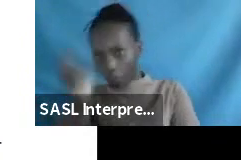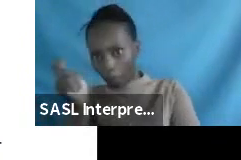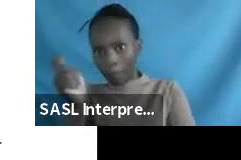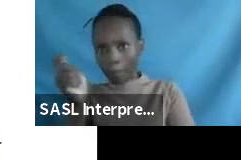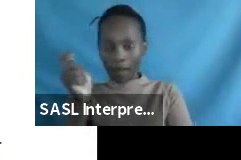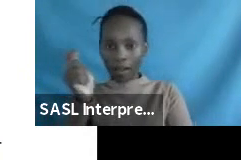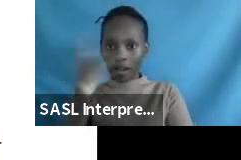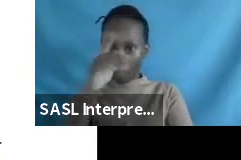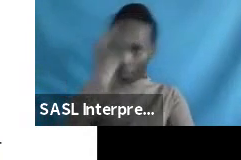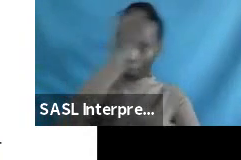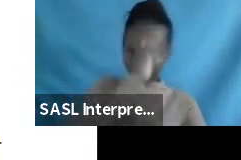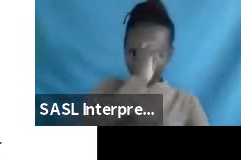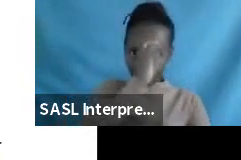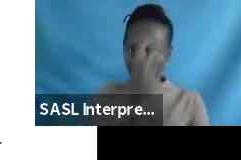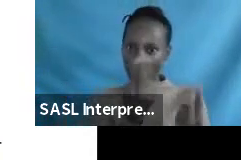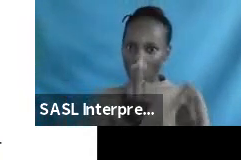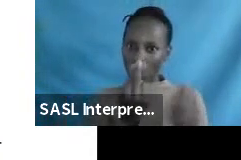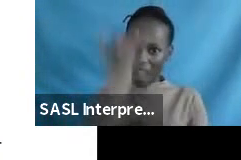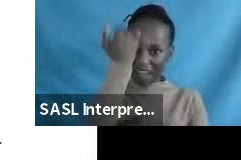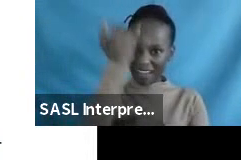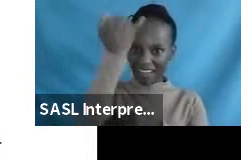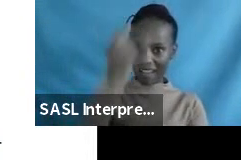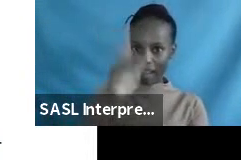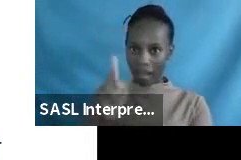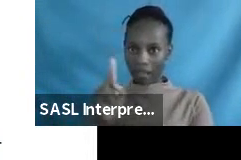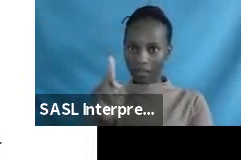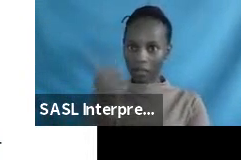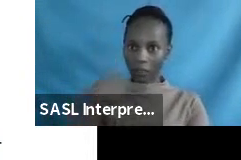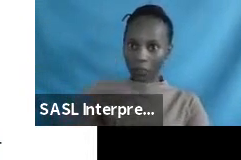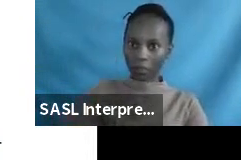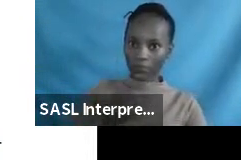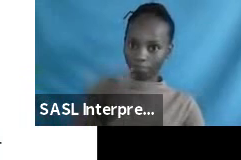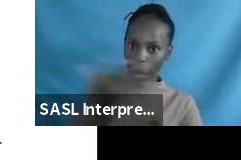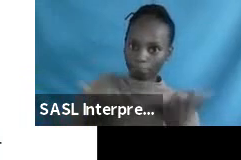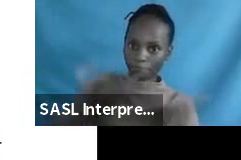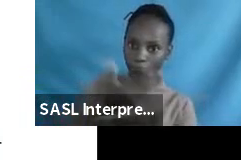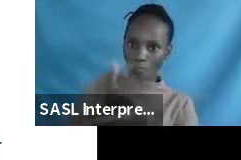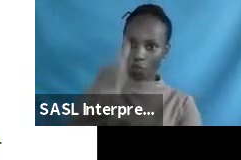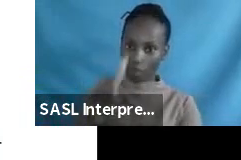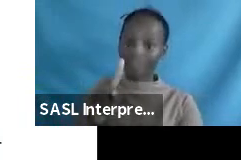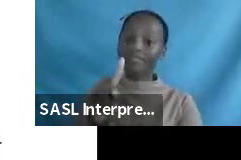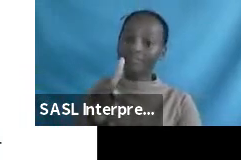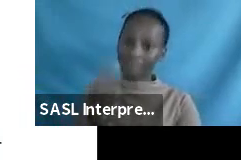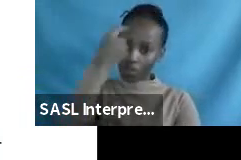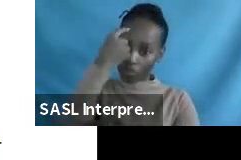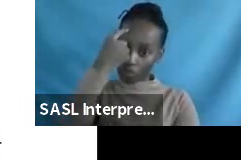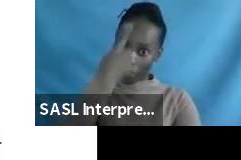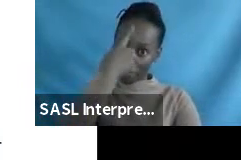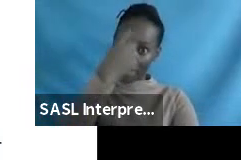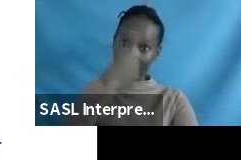done? And I think and believe that there is a lot that needs to be done.